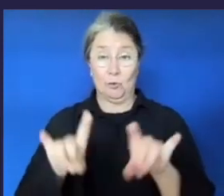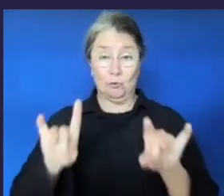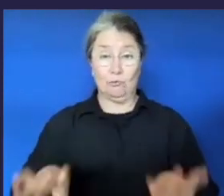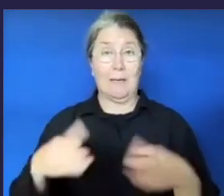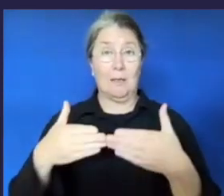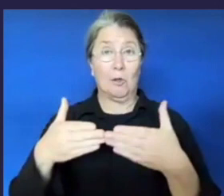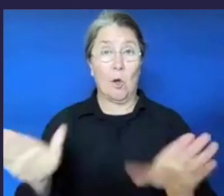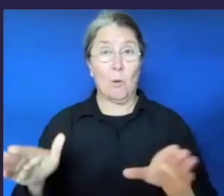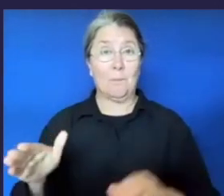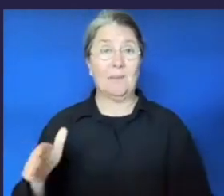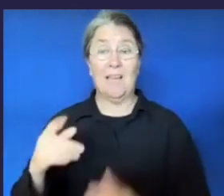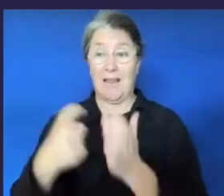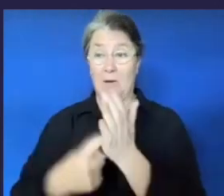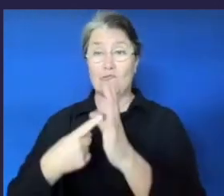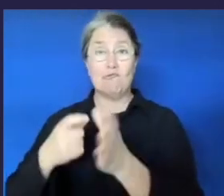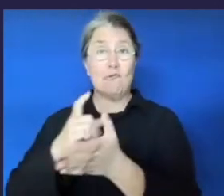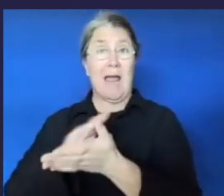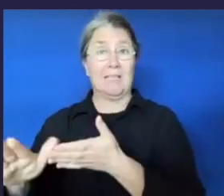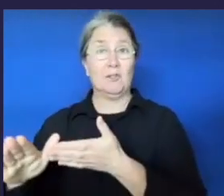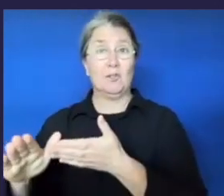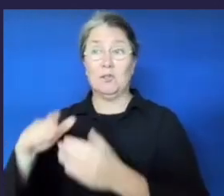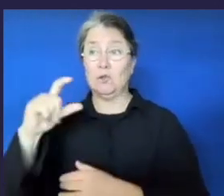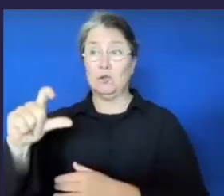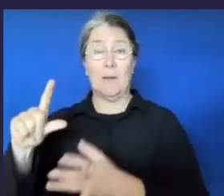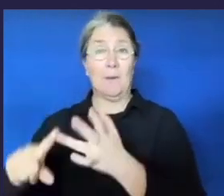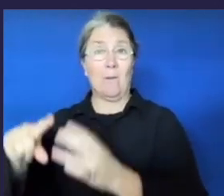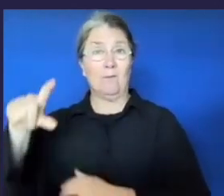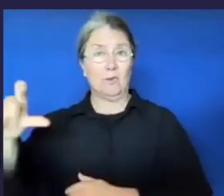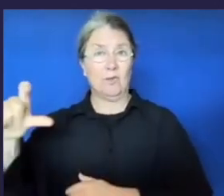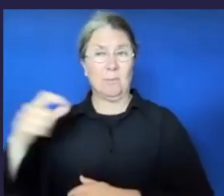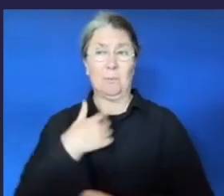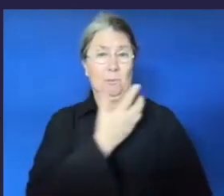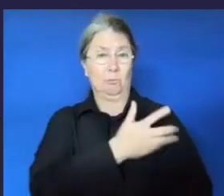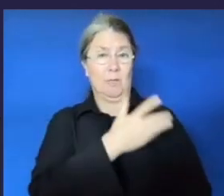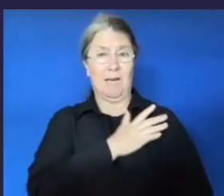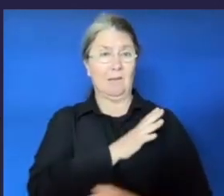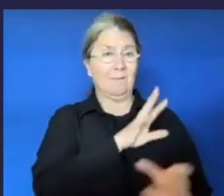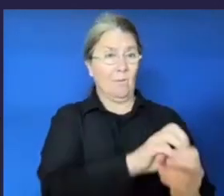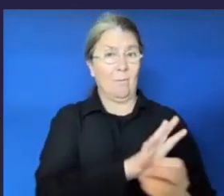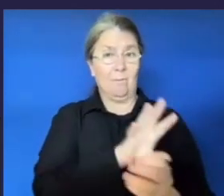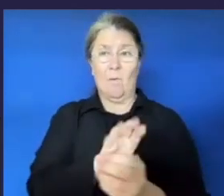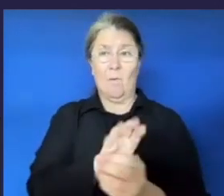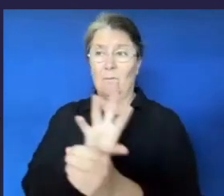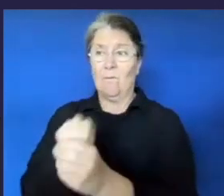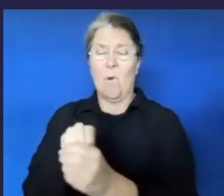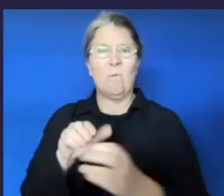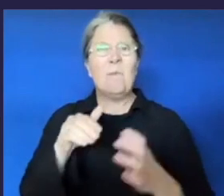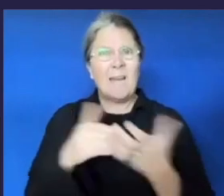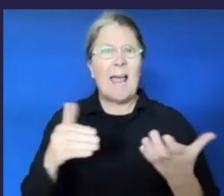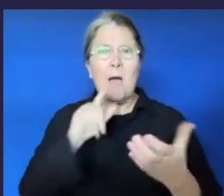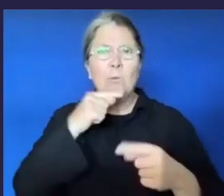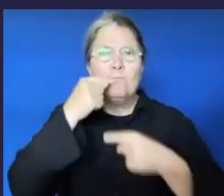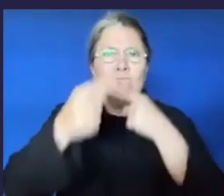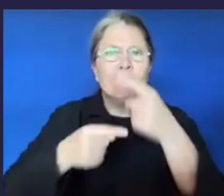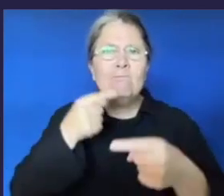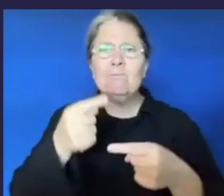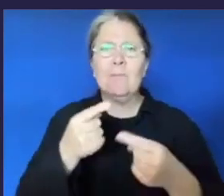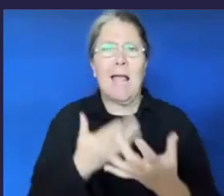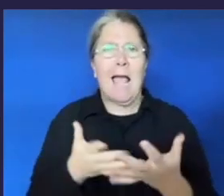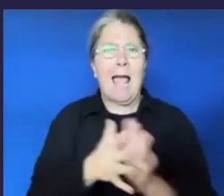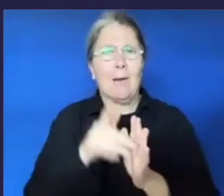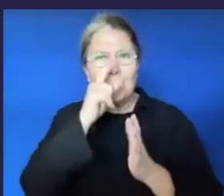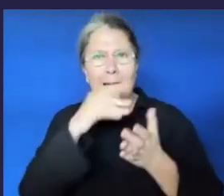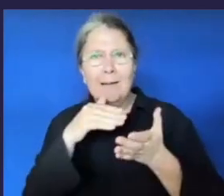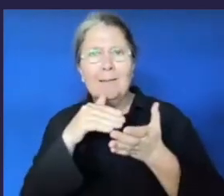of all the work that we've done over the last 4 years, and now I'm going to sort of jump right in and share some of our little tips that have helped bring about